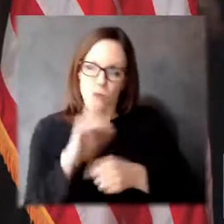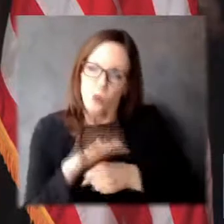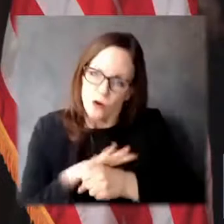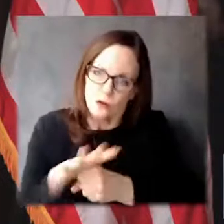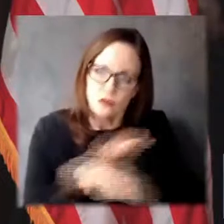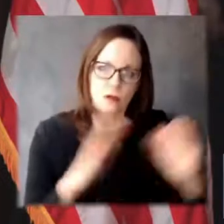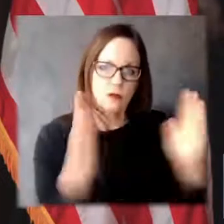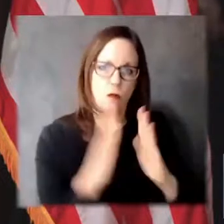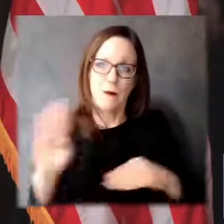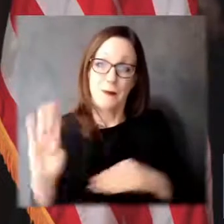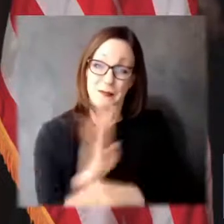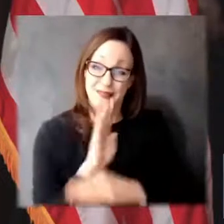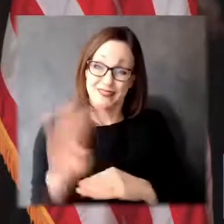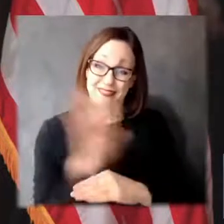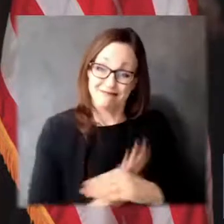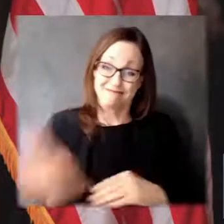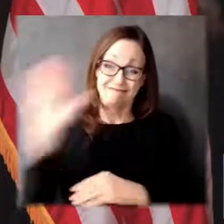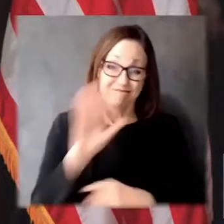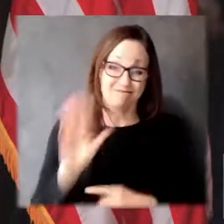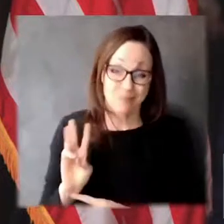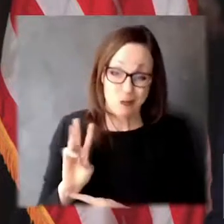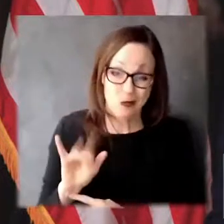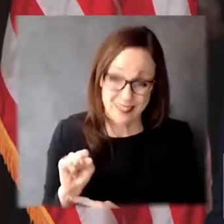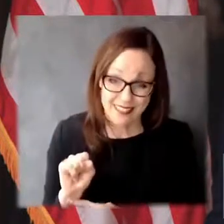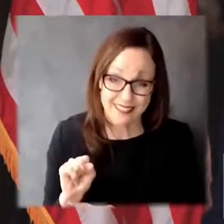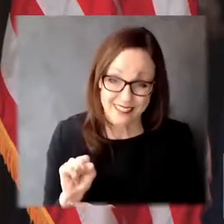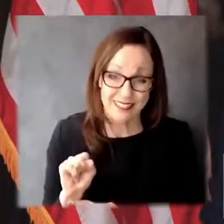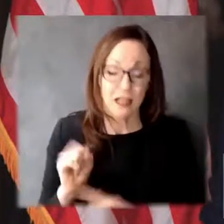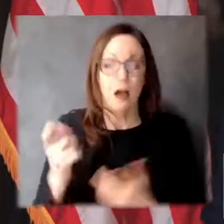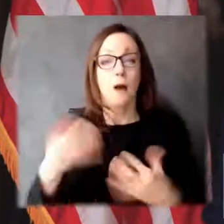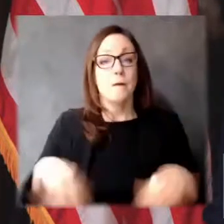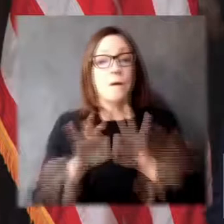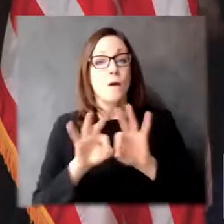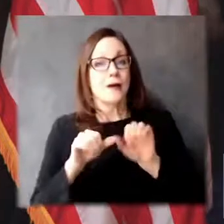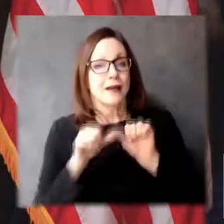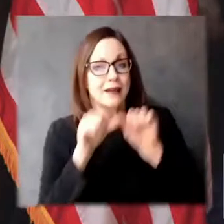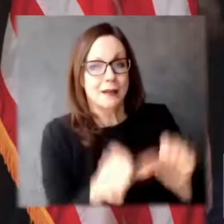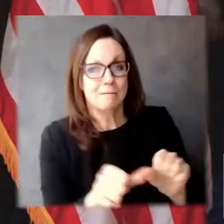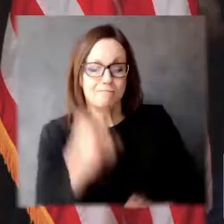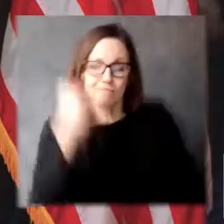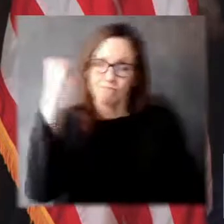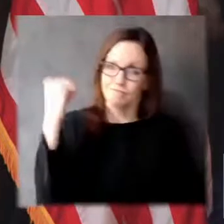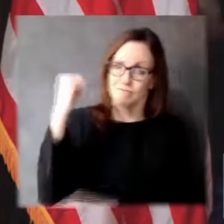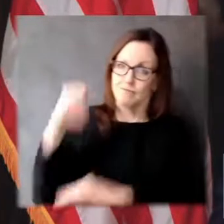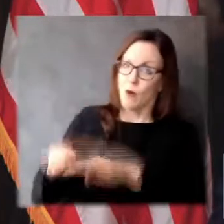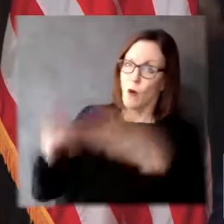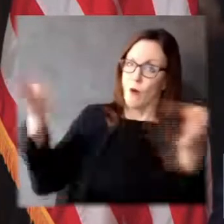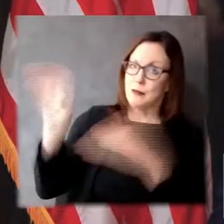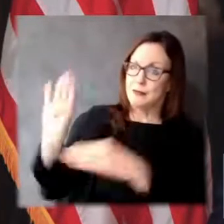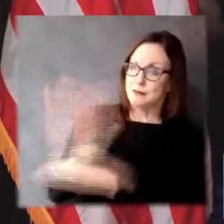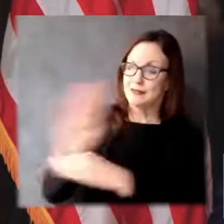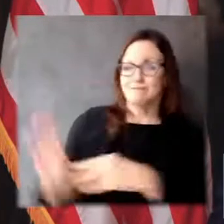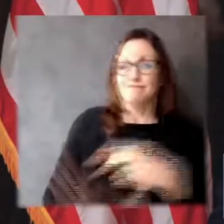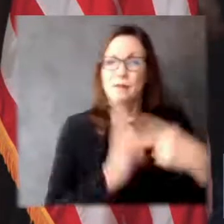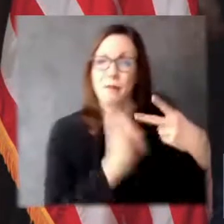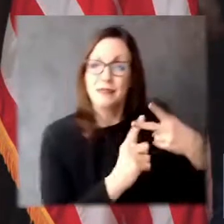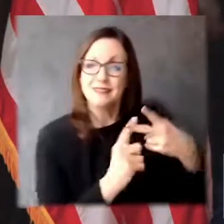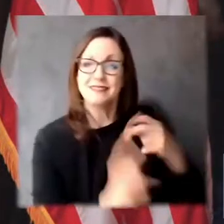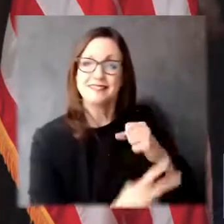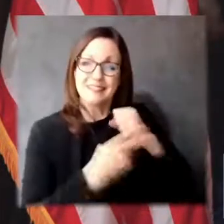three budgets combined. We're going to put $200 million into helping small businesses affected by the